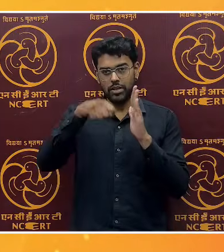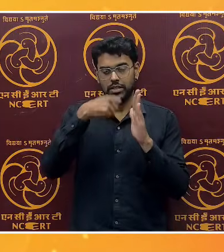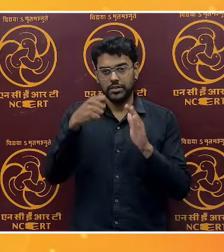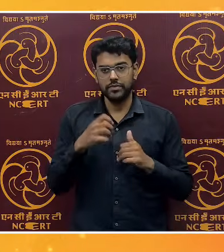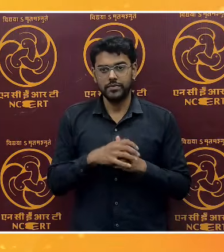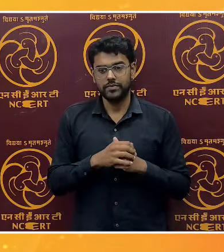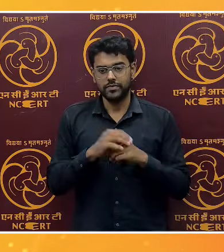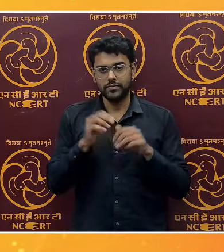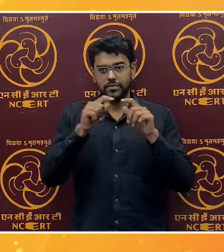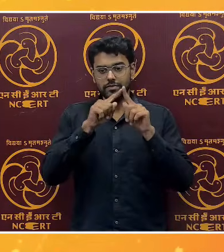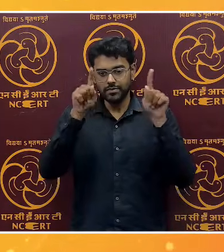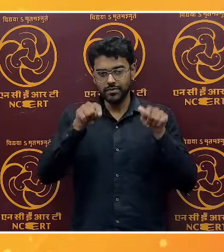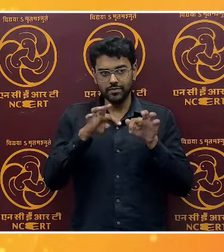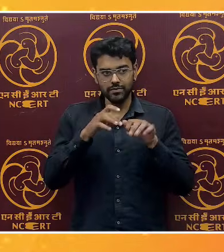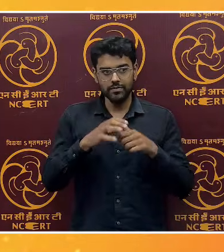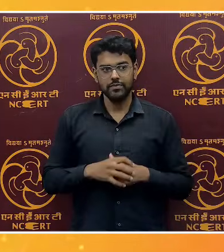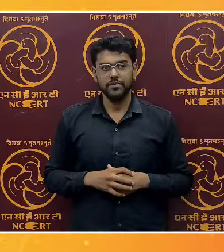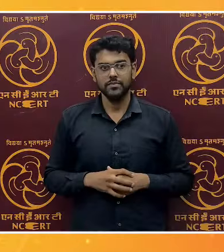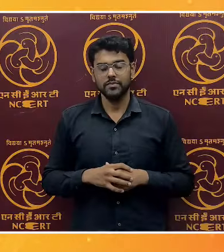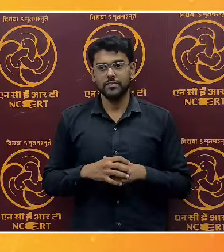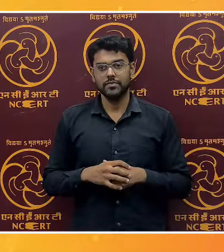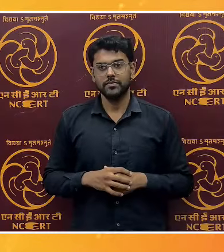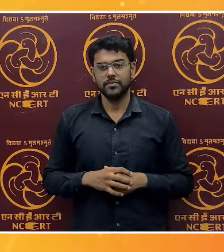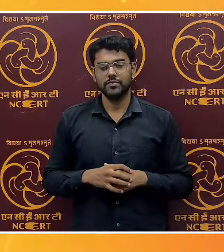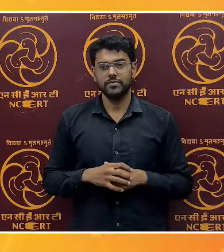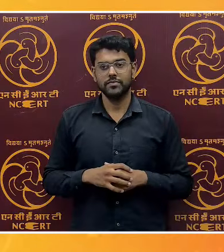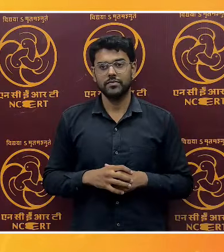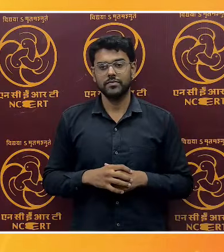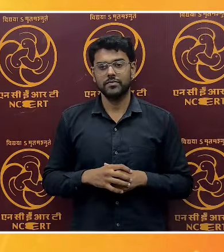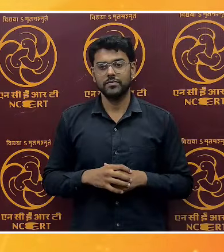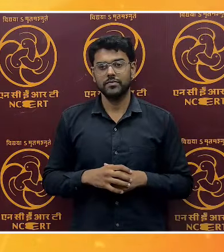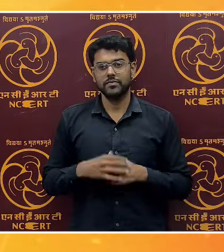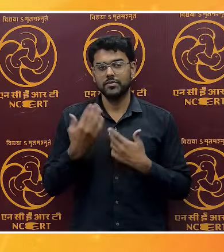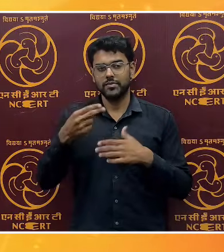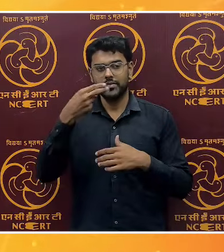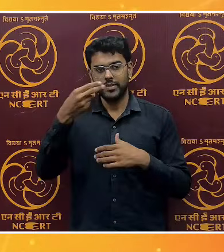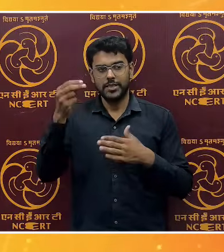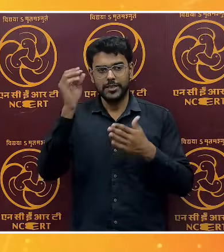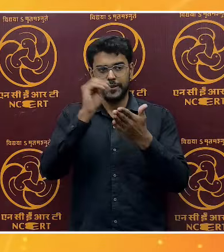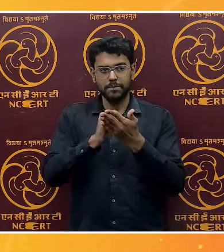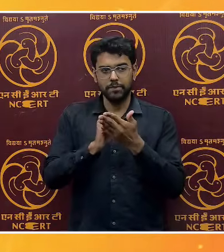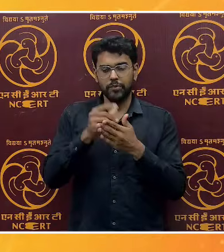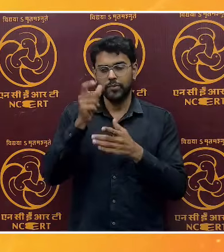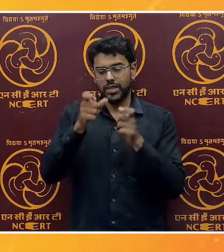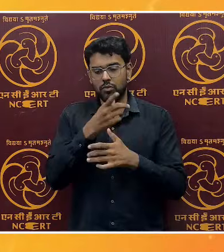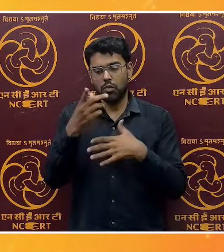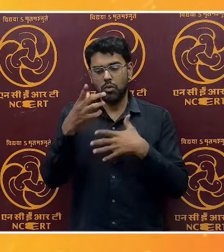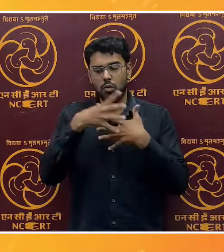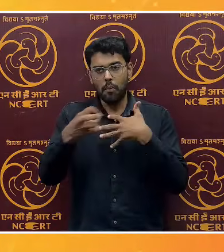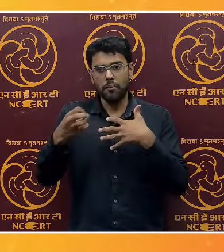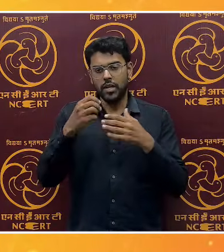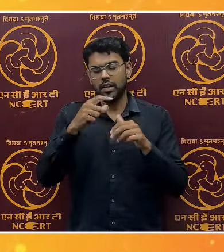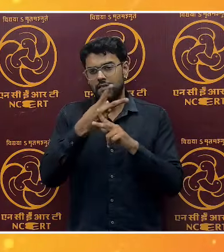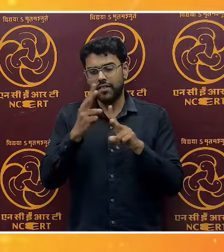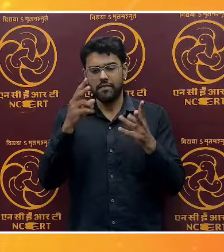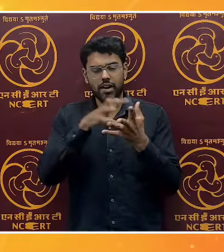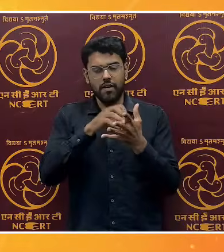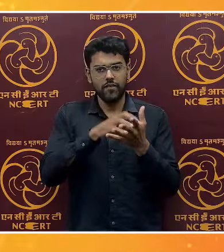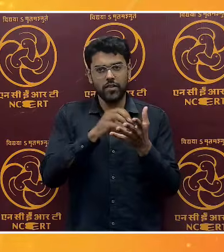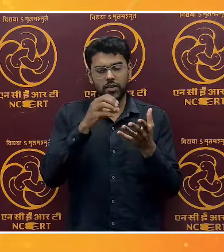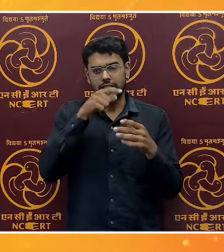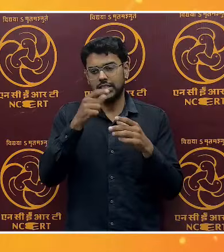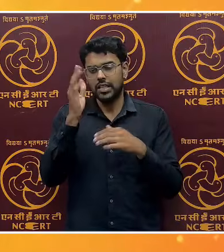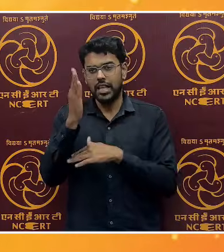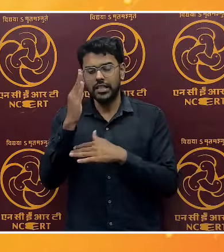the system. Okay, you can give any name to the project where you copy all the files related to that lecture. You